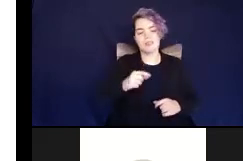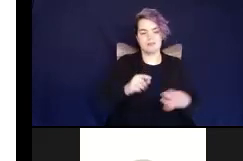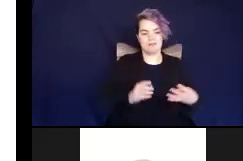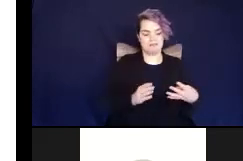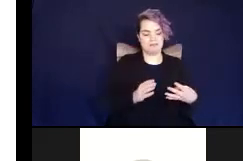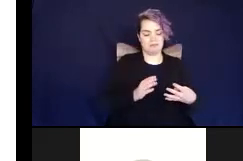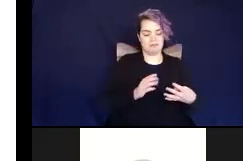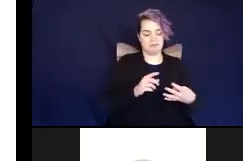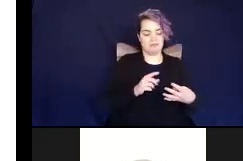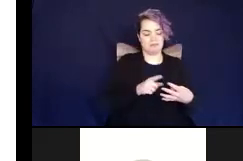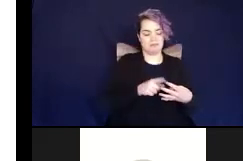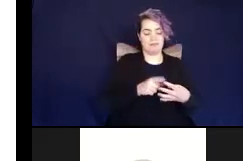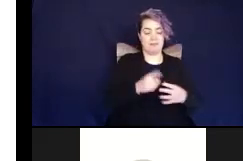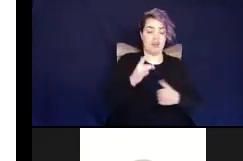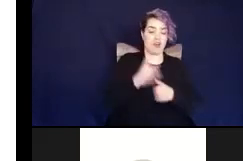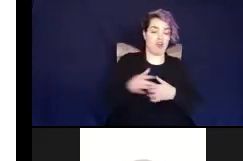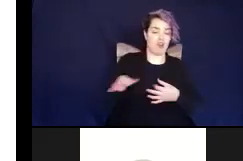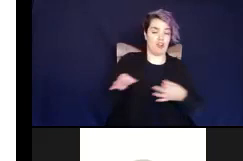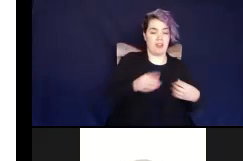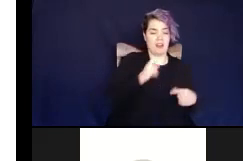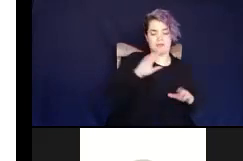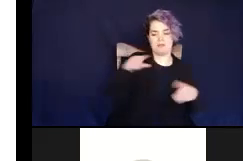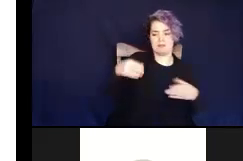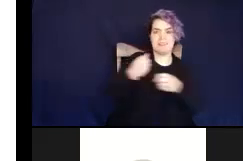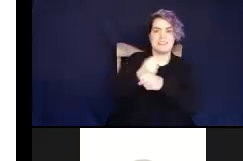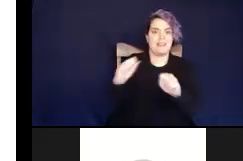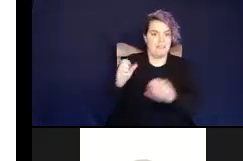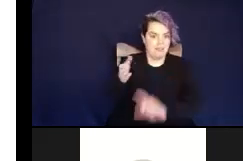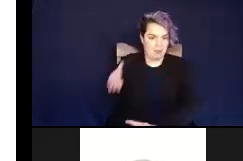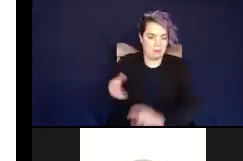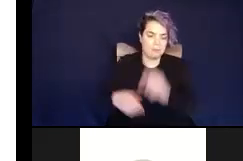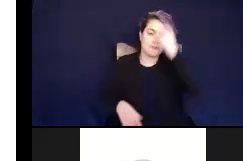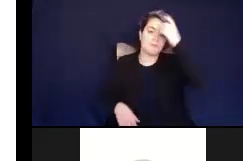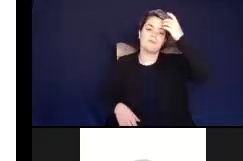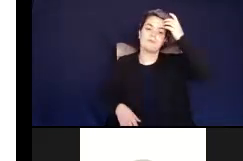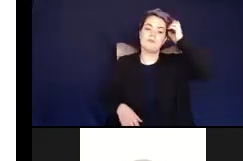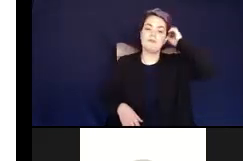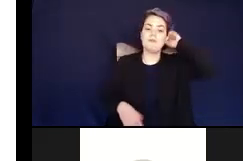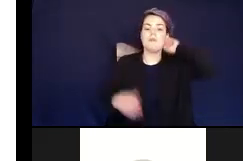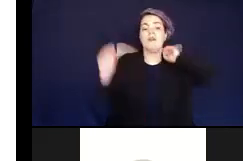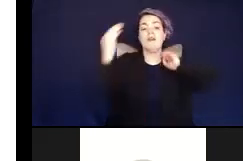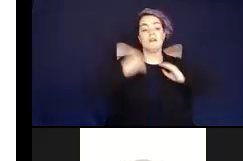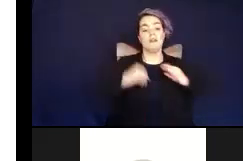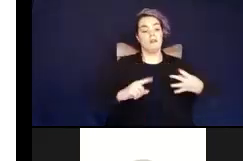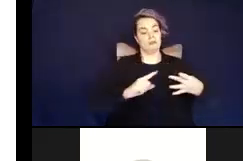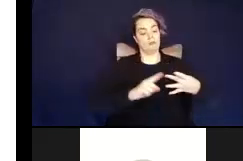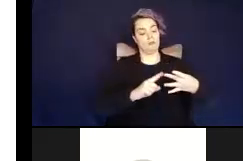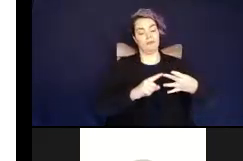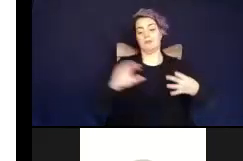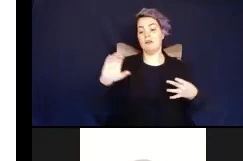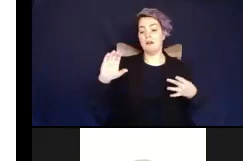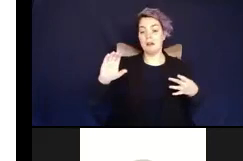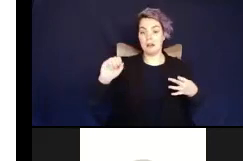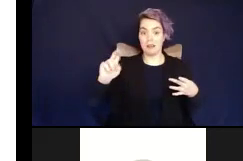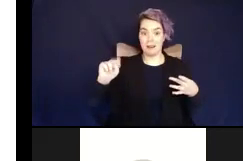on safety in the hospital and not getting people out. Connecticut was a case that that Kathy talked about,